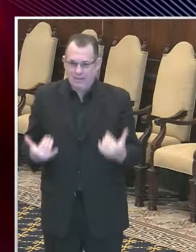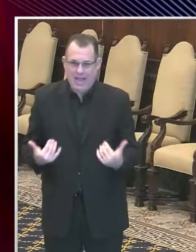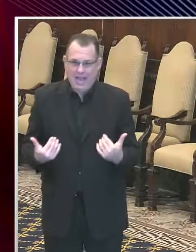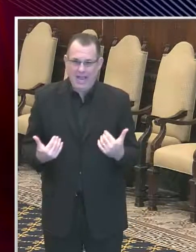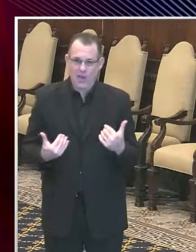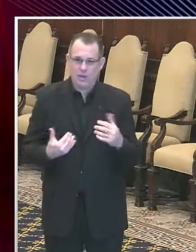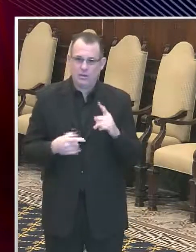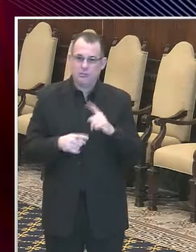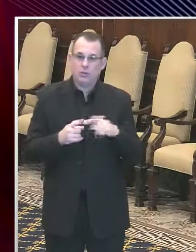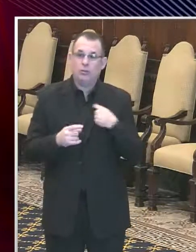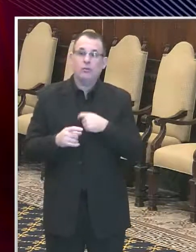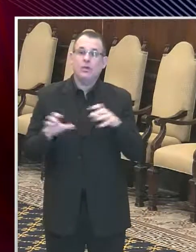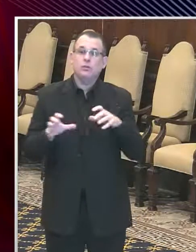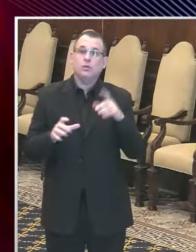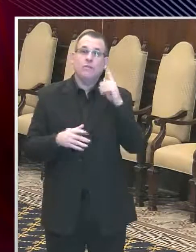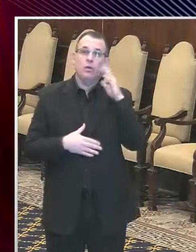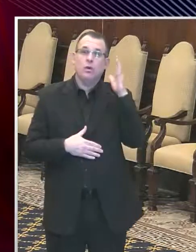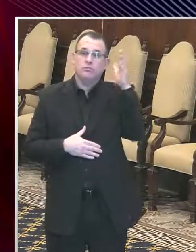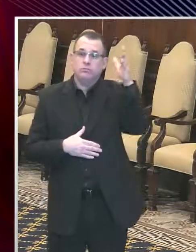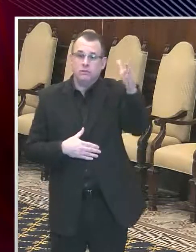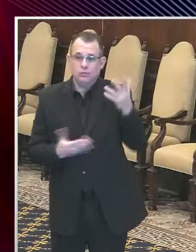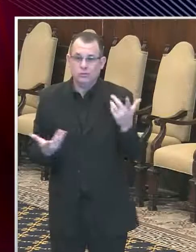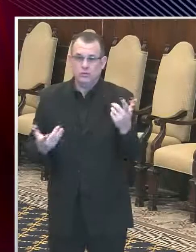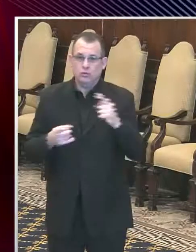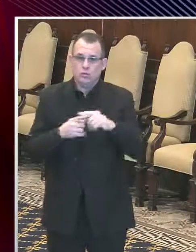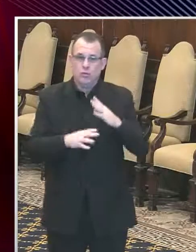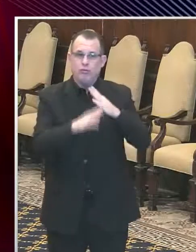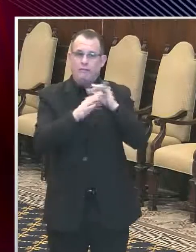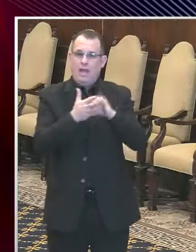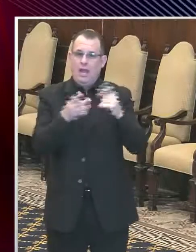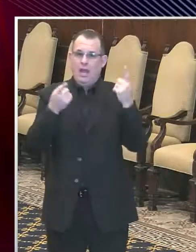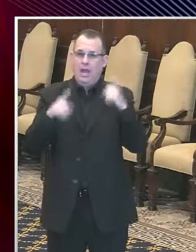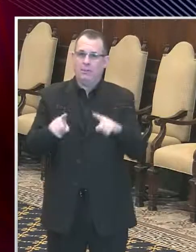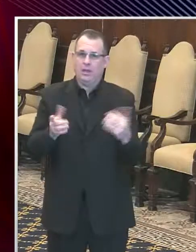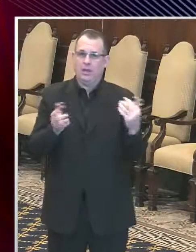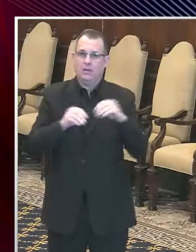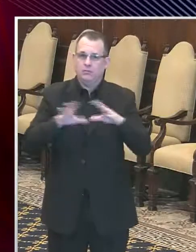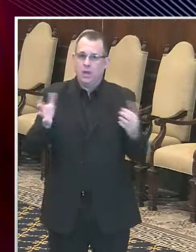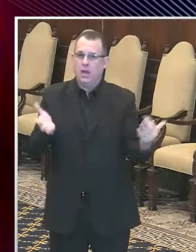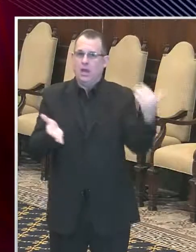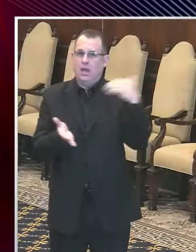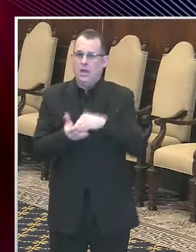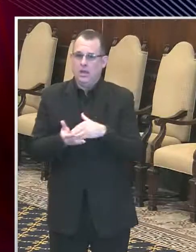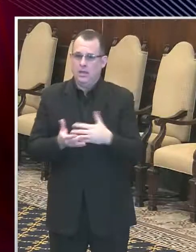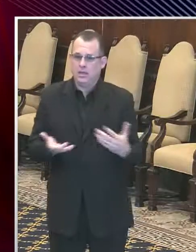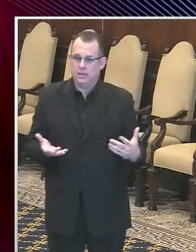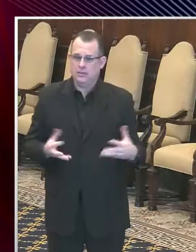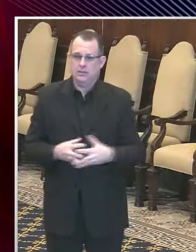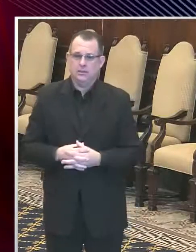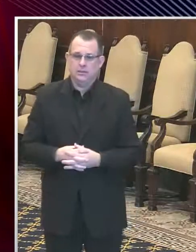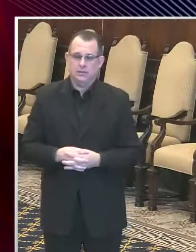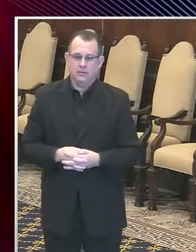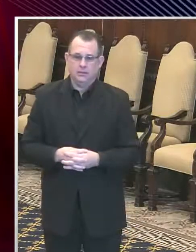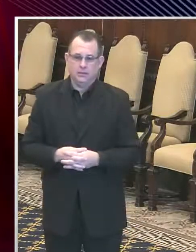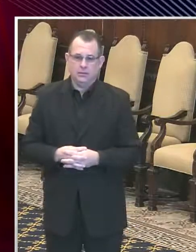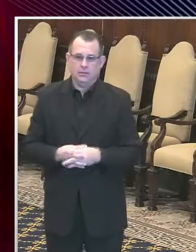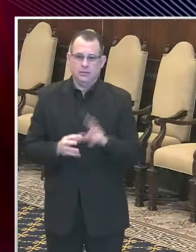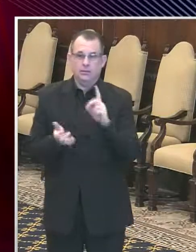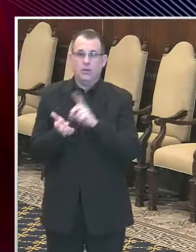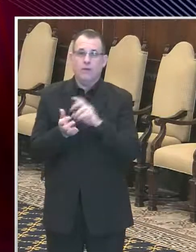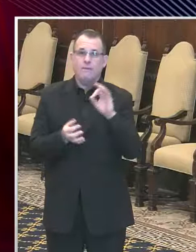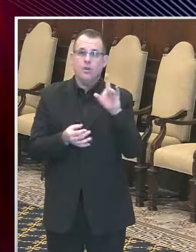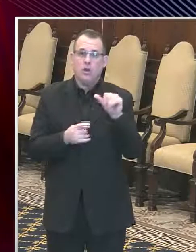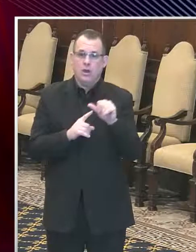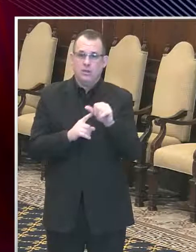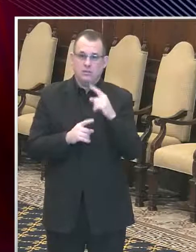later in order to prevent or deal with the possible recurrence of the pandemic in the winter? You know, there are people